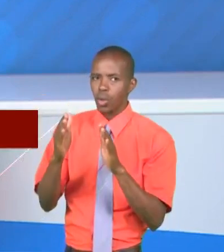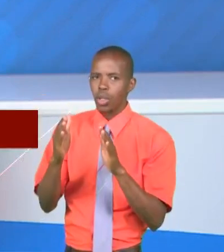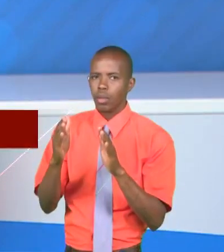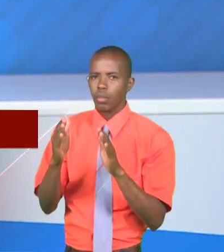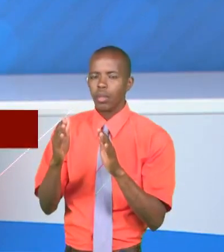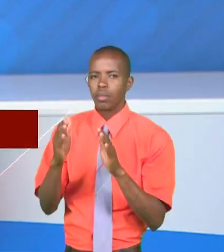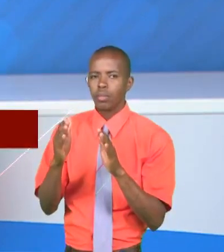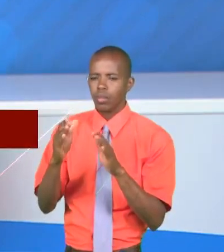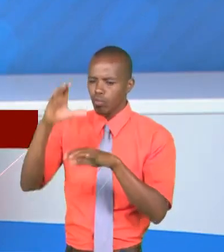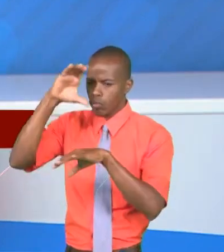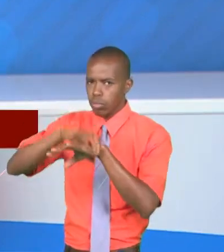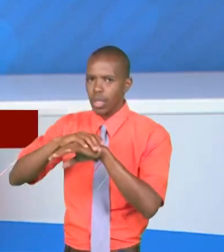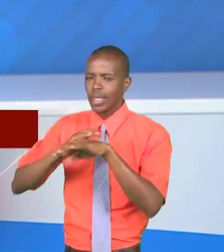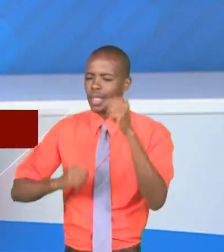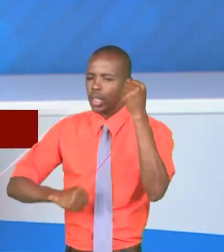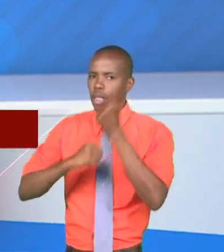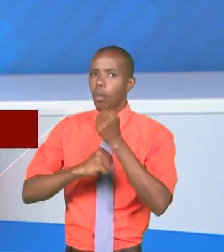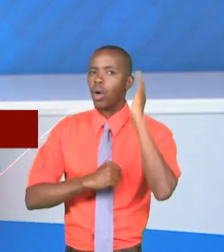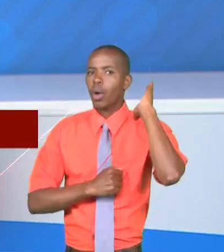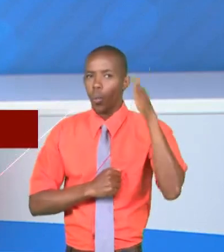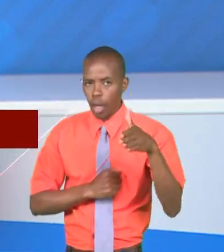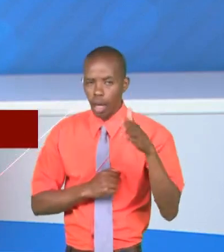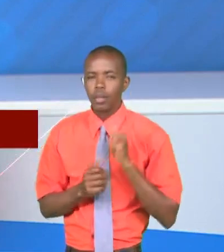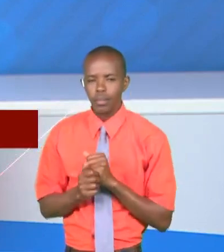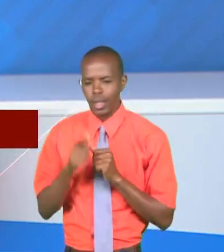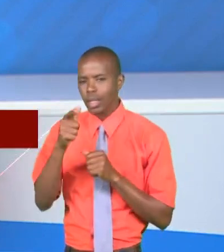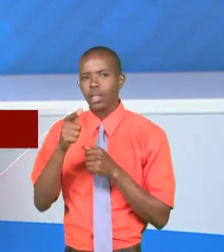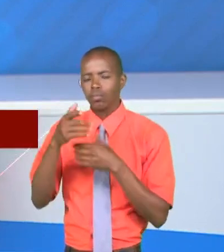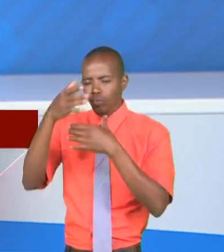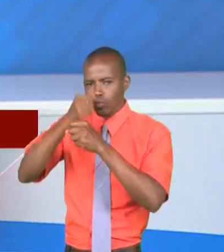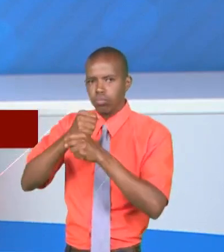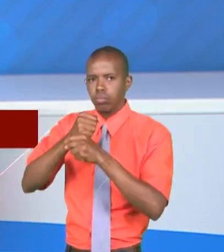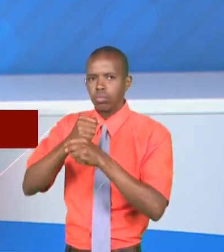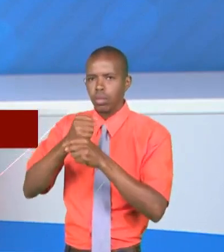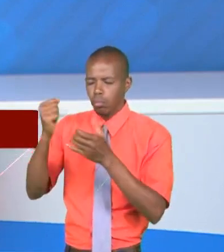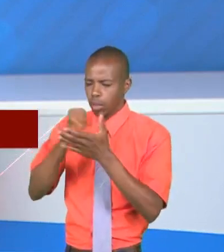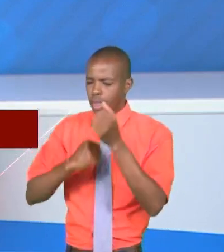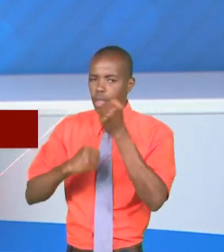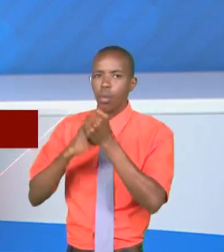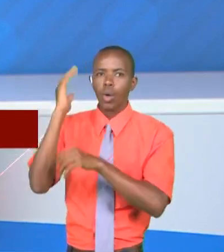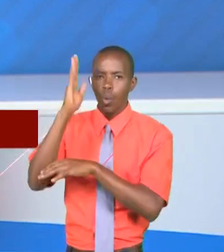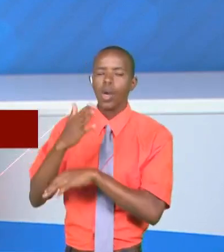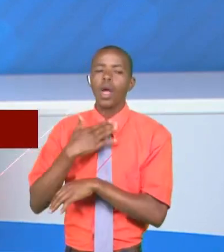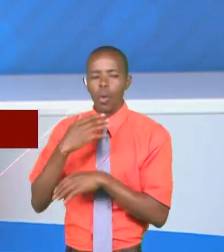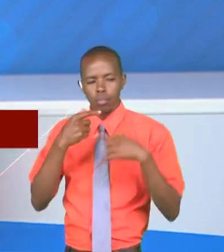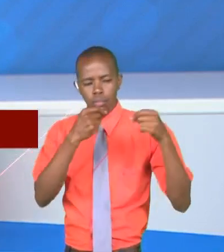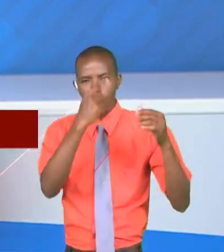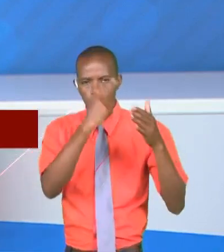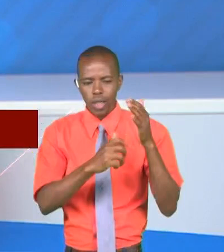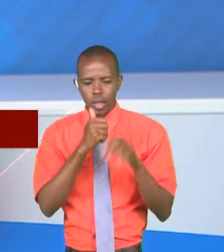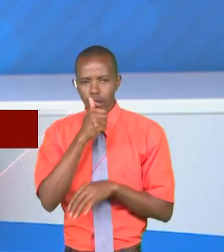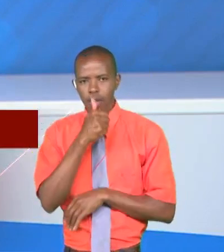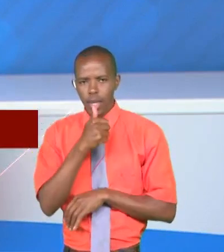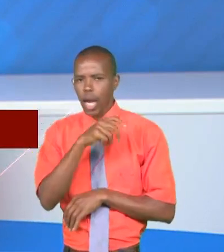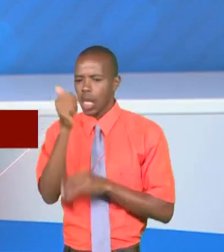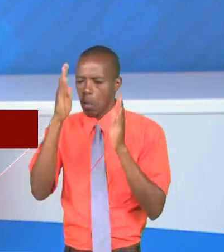fronted will support. Whoever out of this alliance who will be fronted will support. But I want to tell you something, a secret. This is a secret, don't